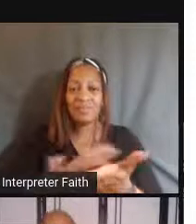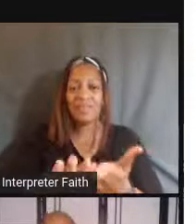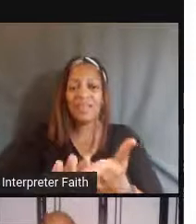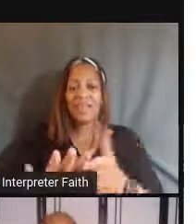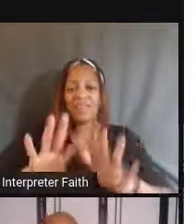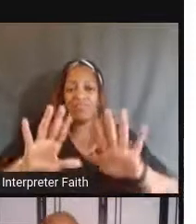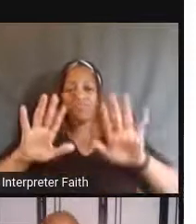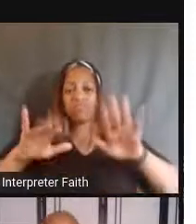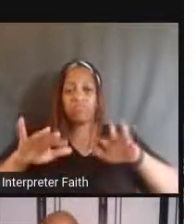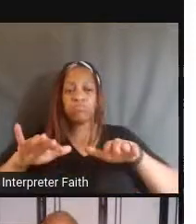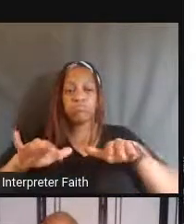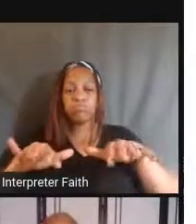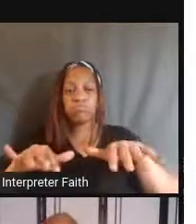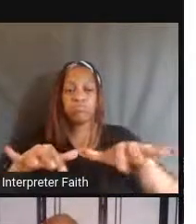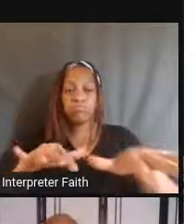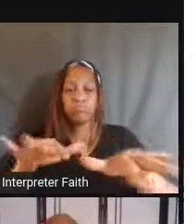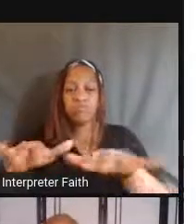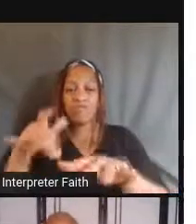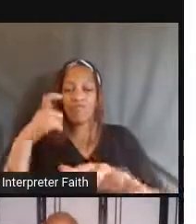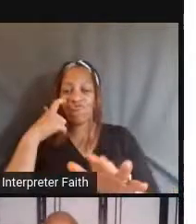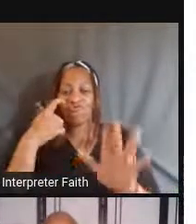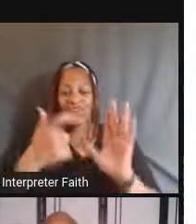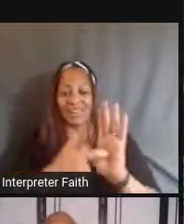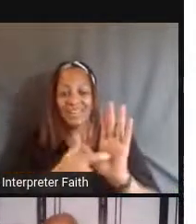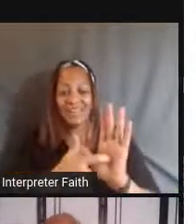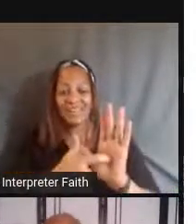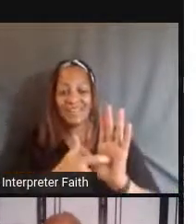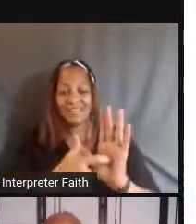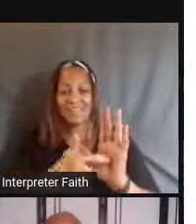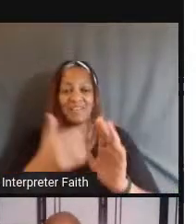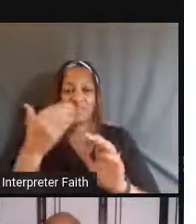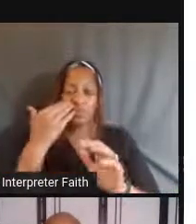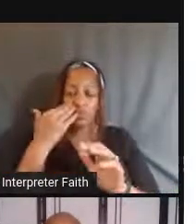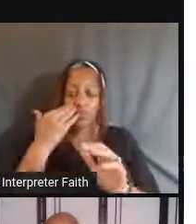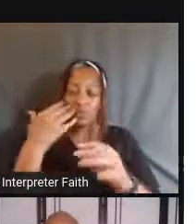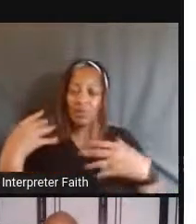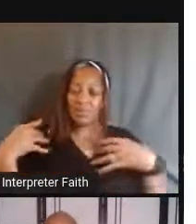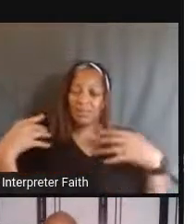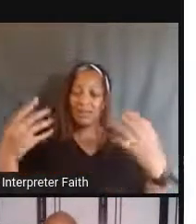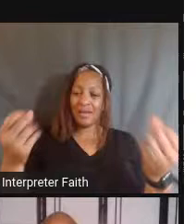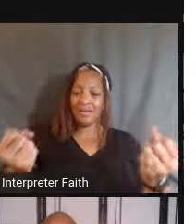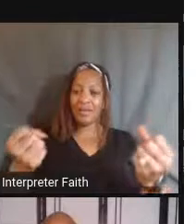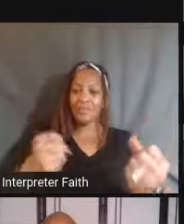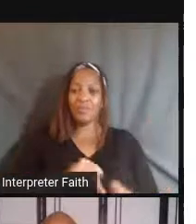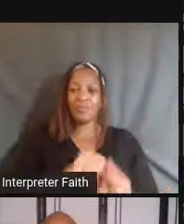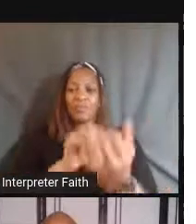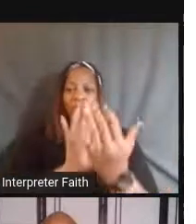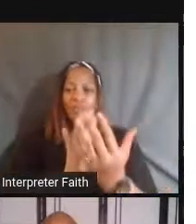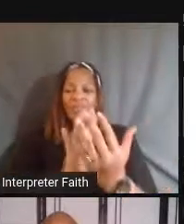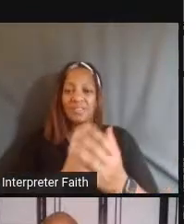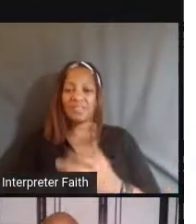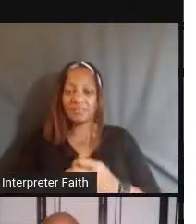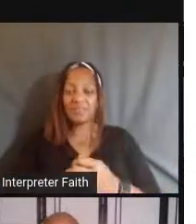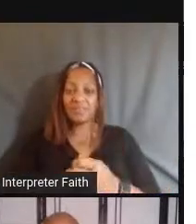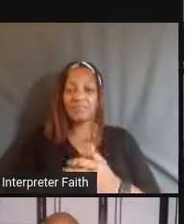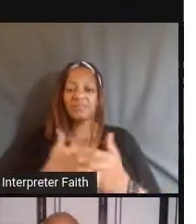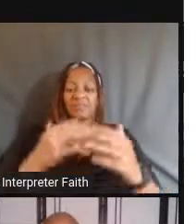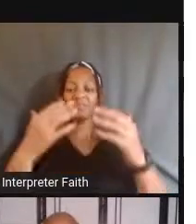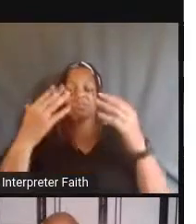offers us to recognize, to know, to heal, to be present. Breathe.